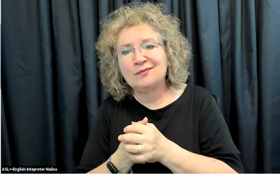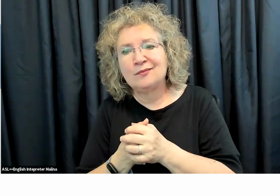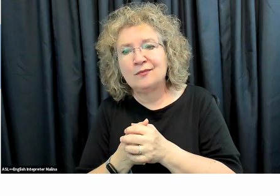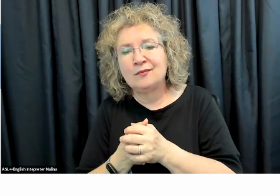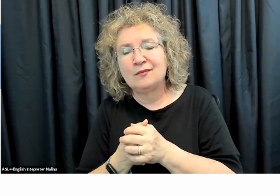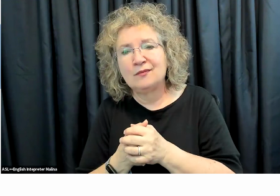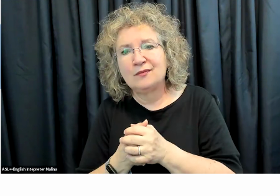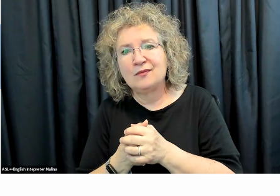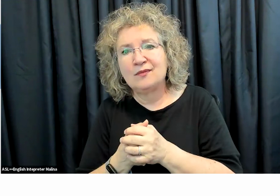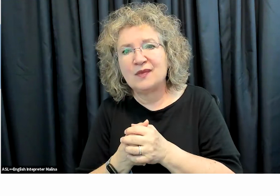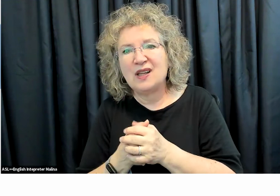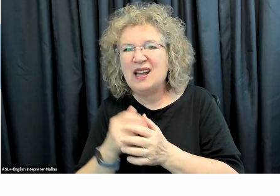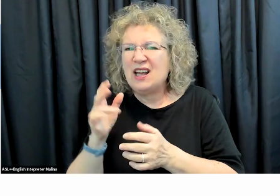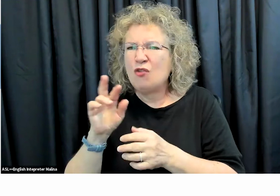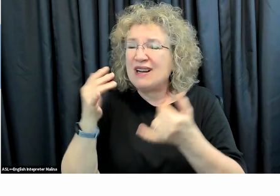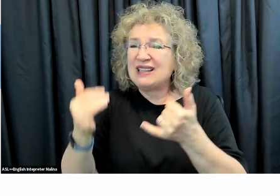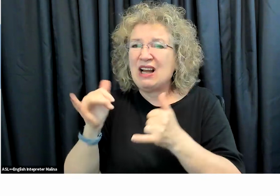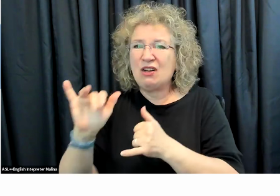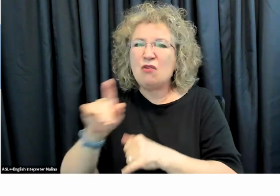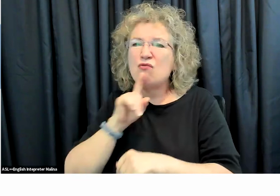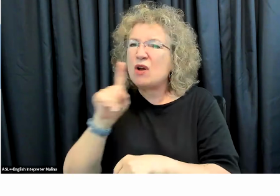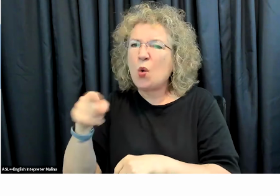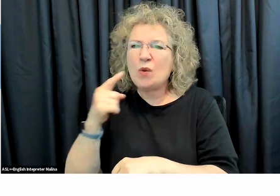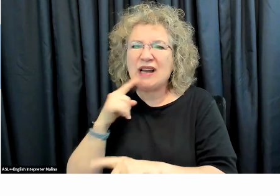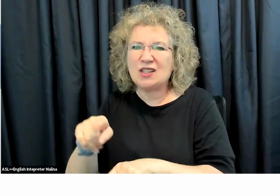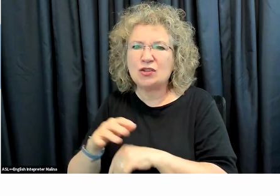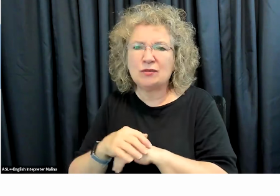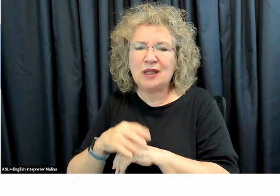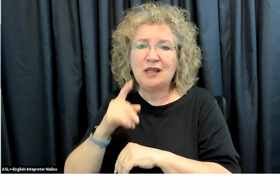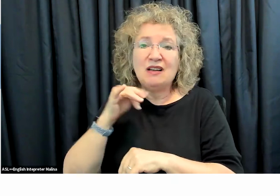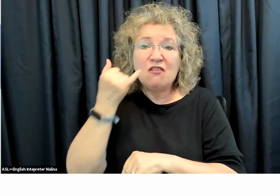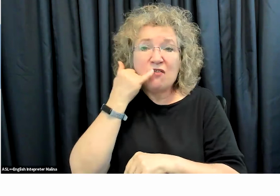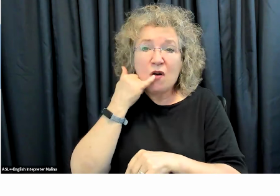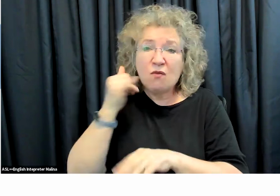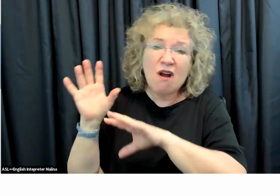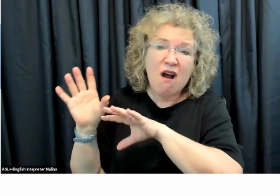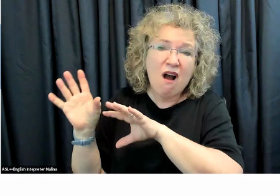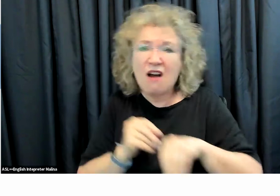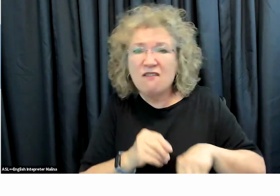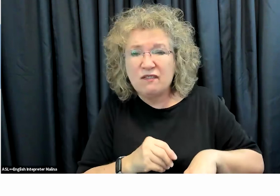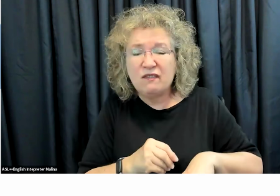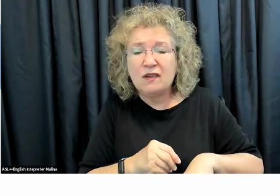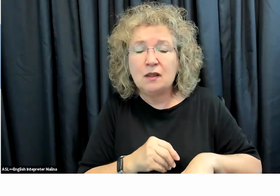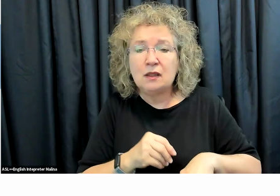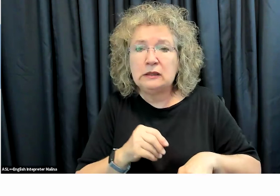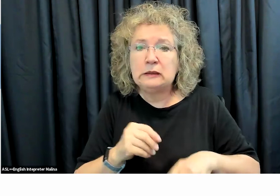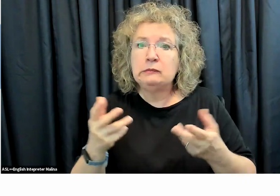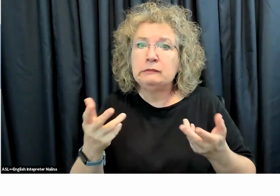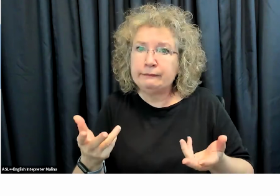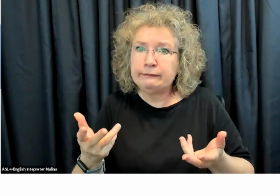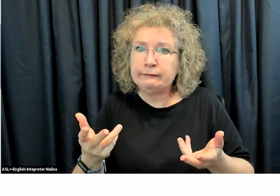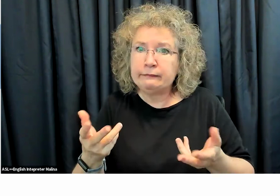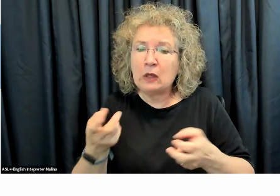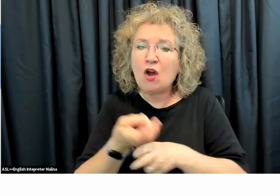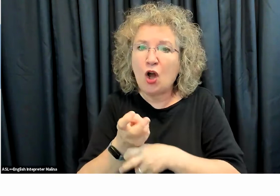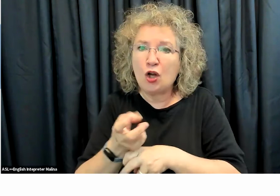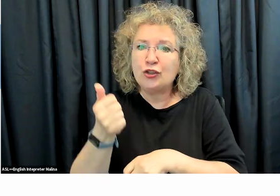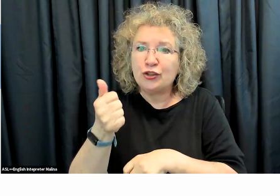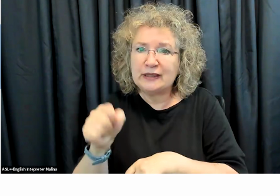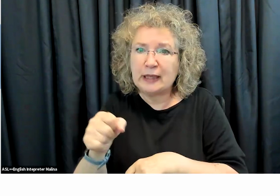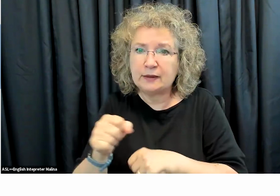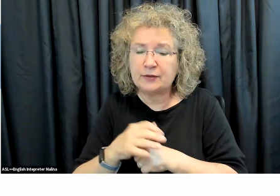that's kind of the only answer we have right now. But if phone systems are completely wiped out, it does make things a little bit more challenging. That